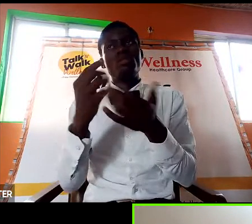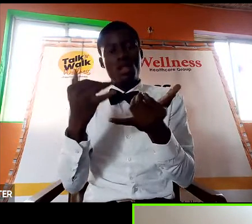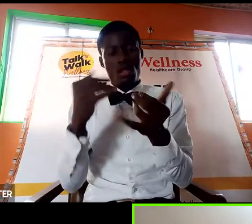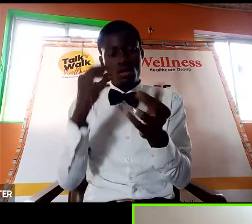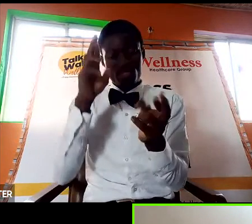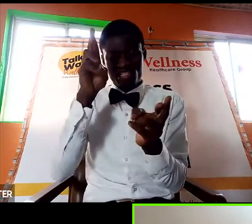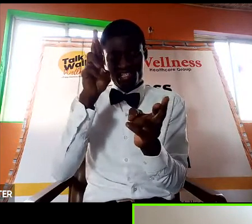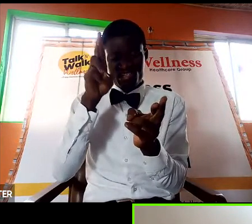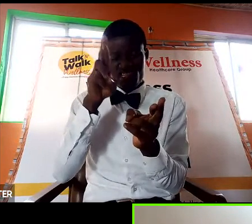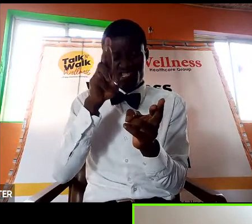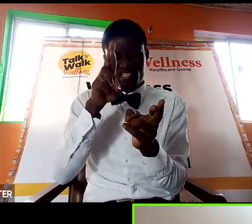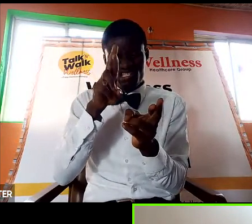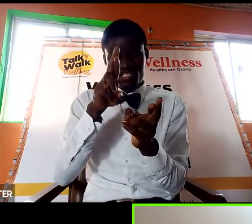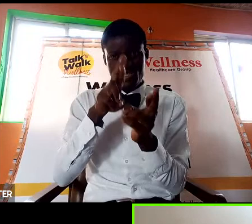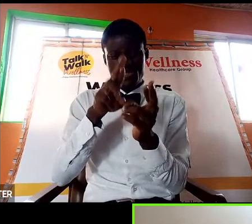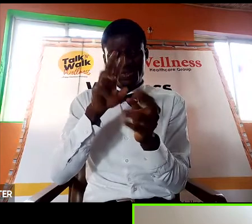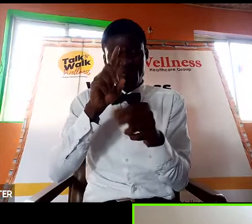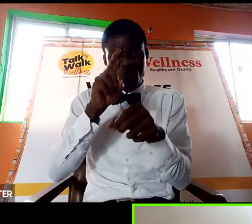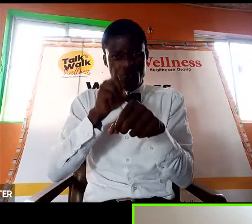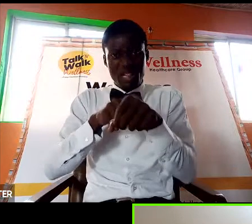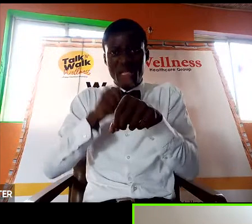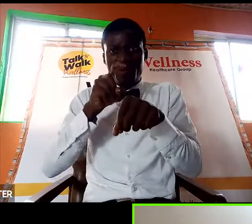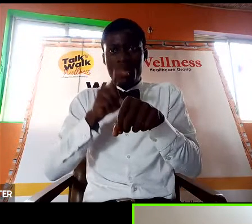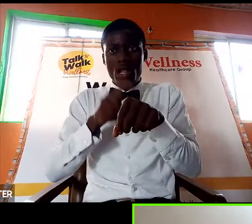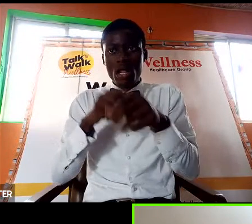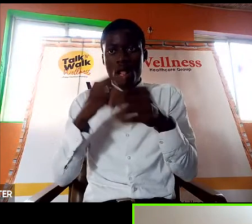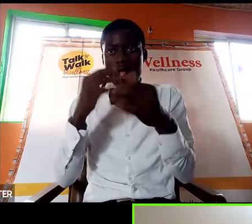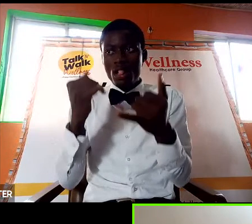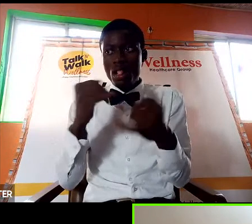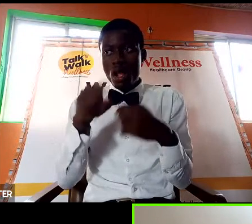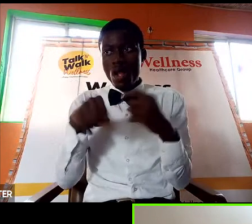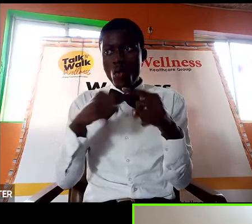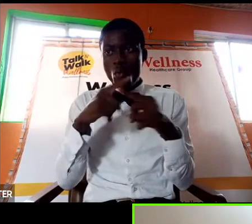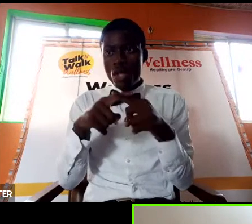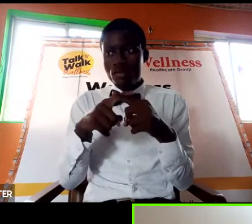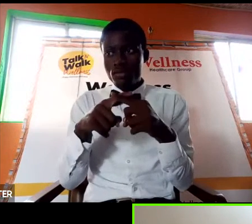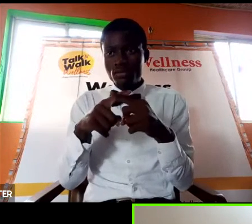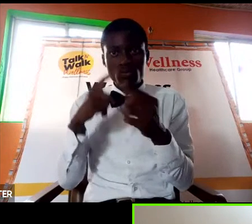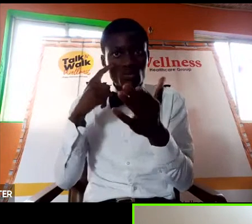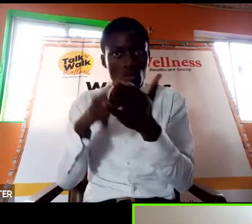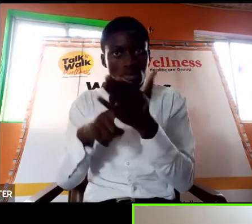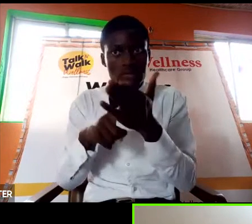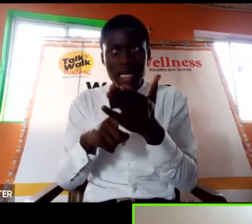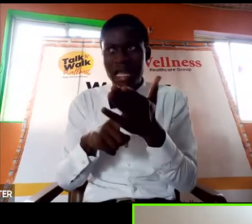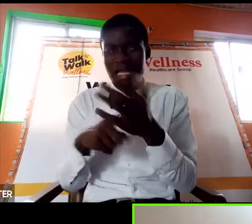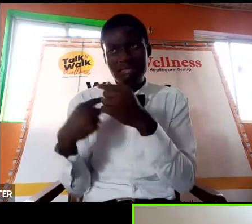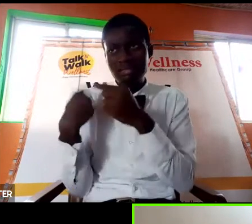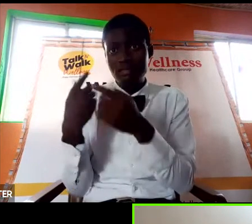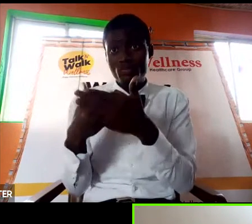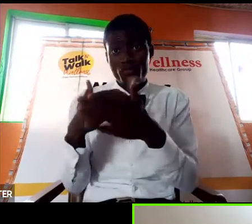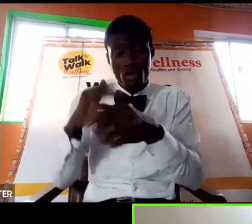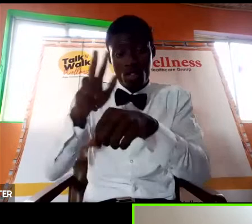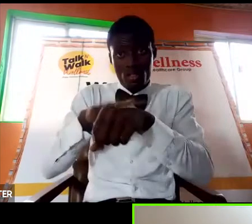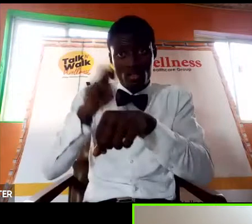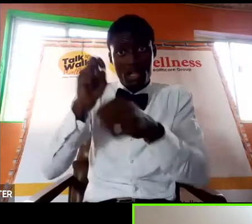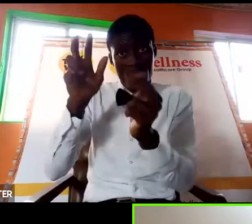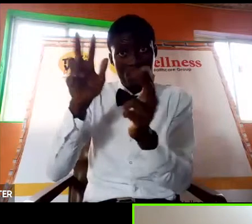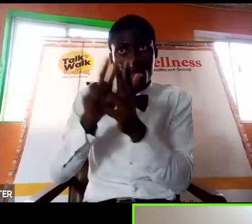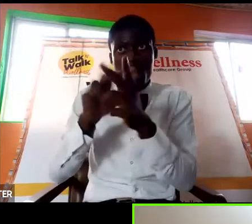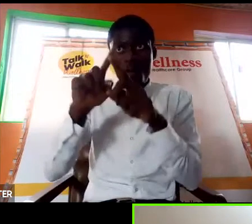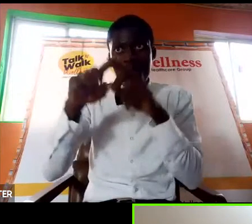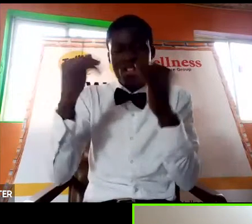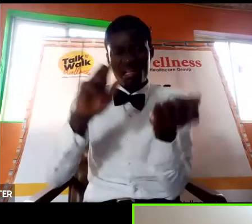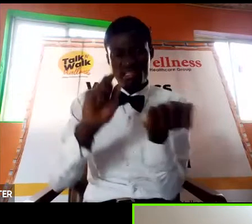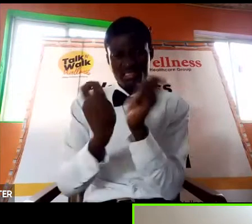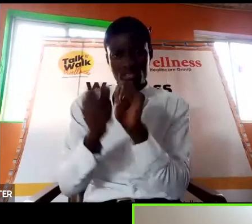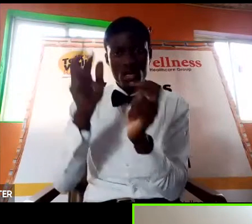if you notice that there is reduction in the frequency of the rate at which you have sex, it might be a sign to look out for. Or